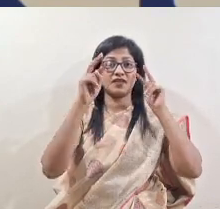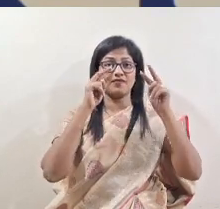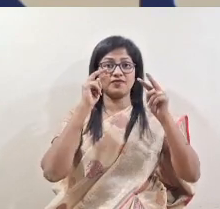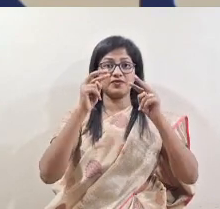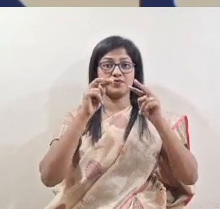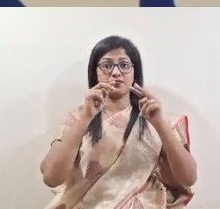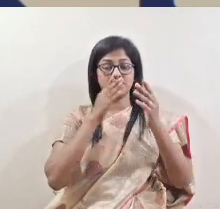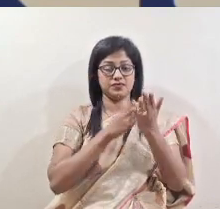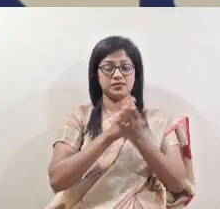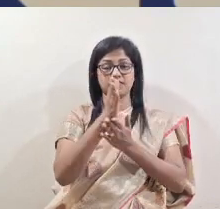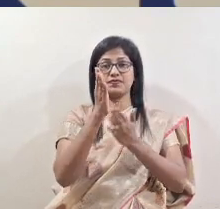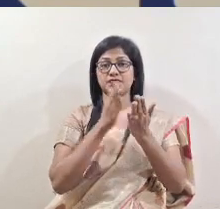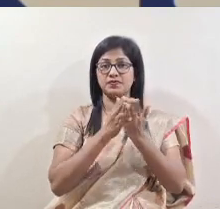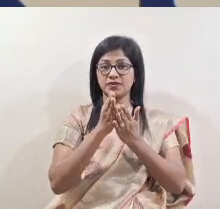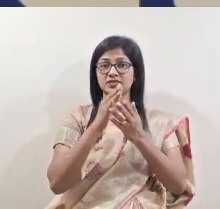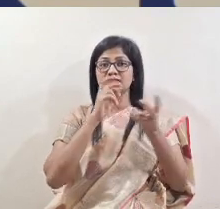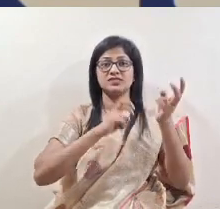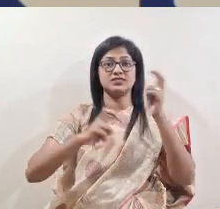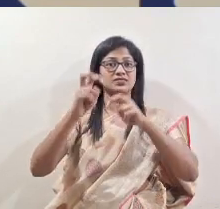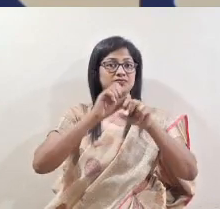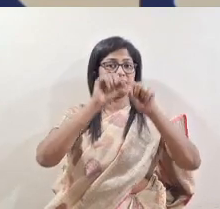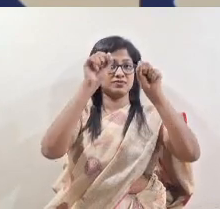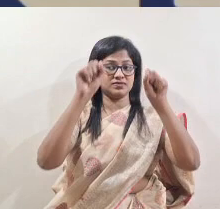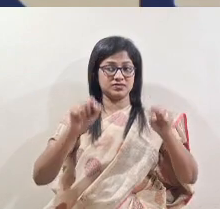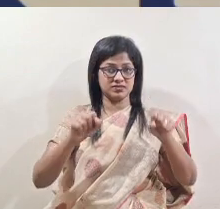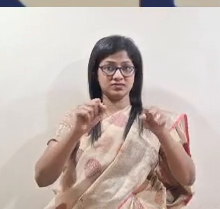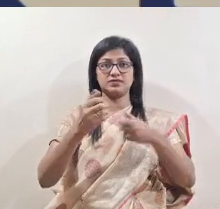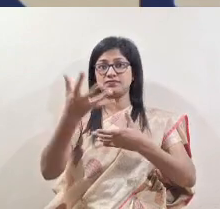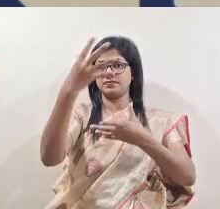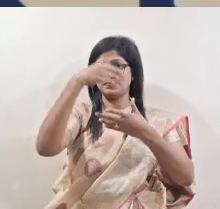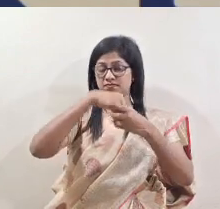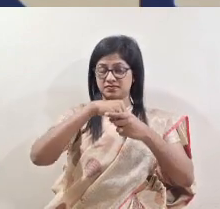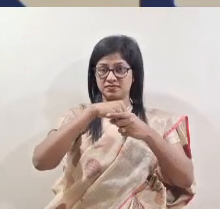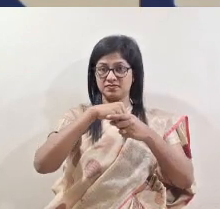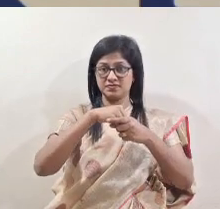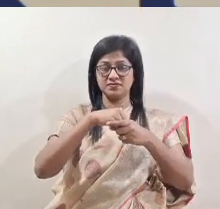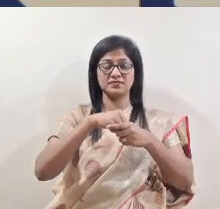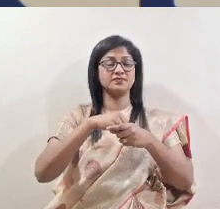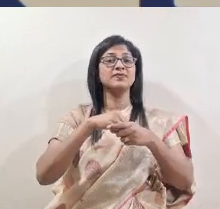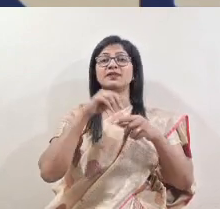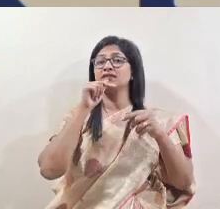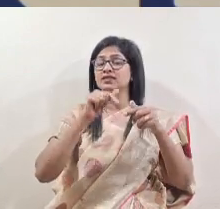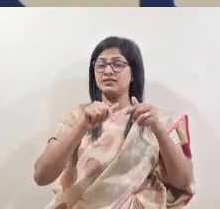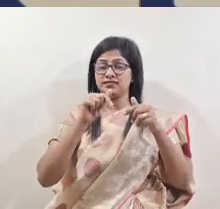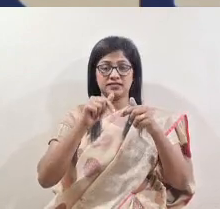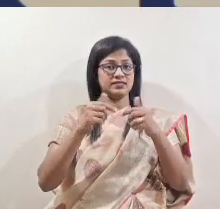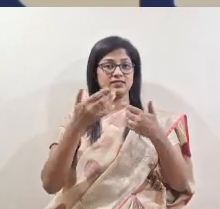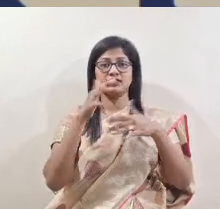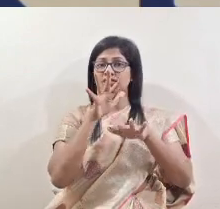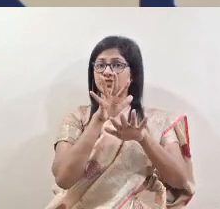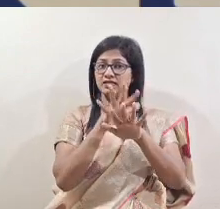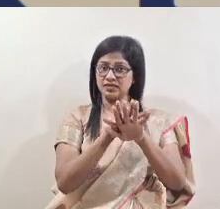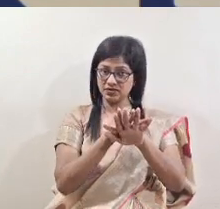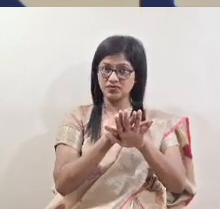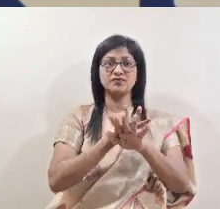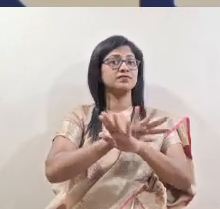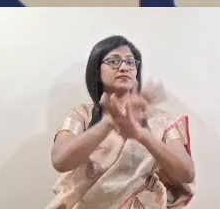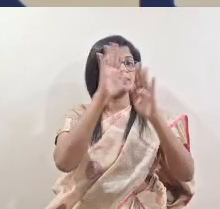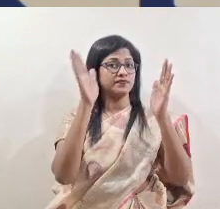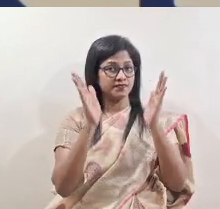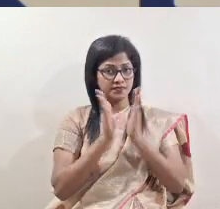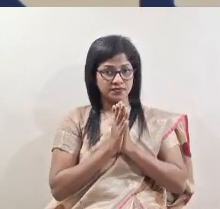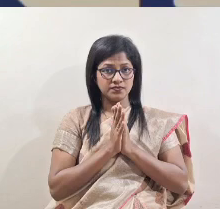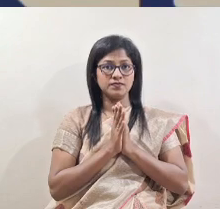these three modes of the transport system also inclusive